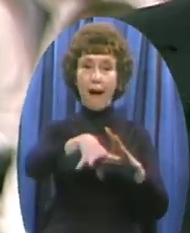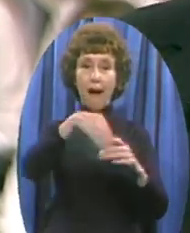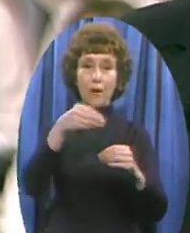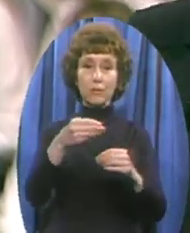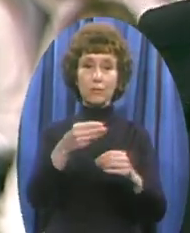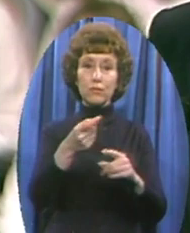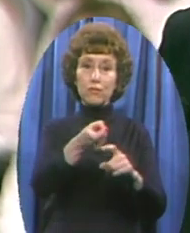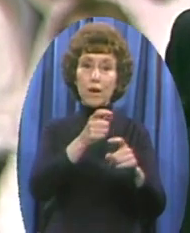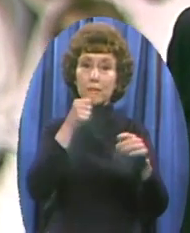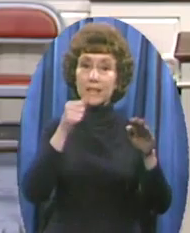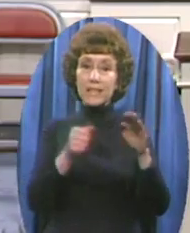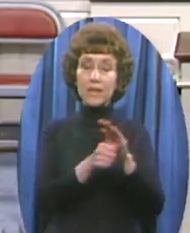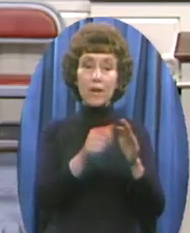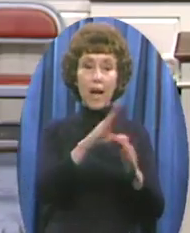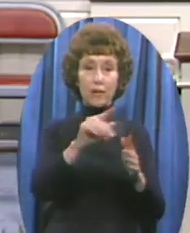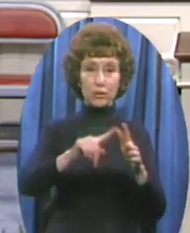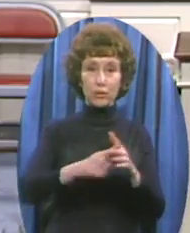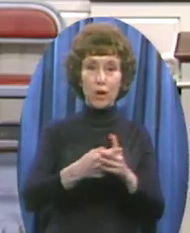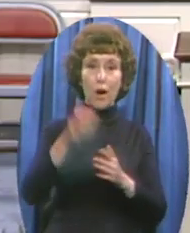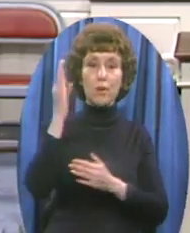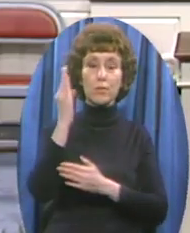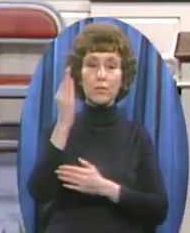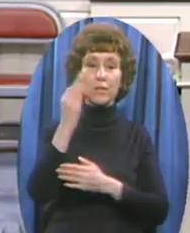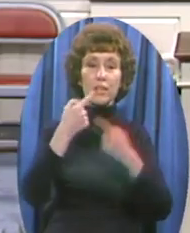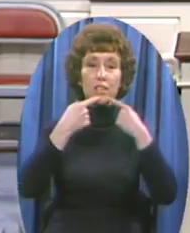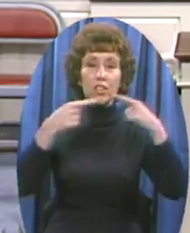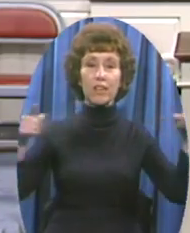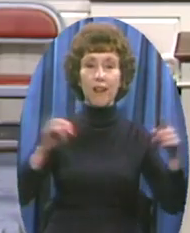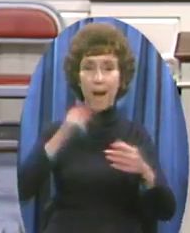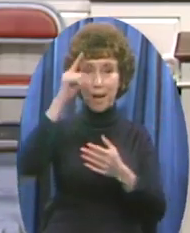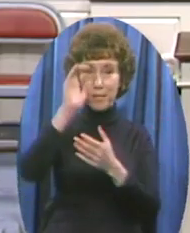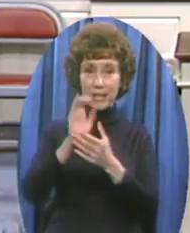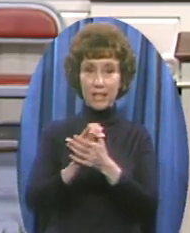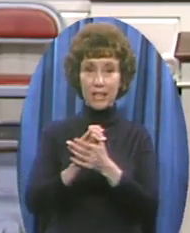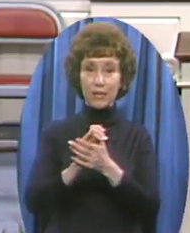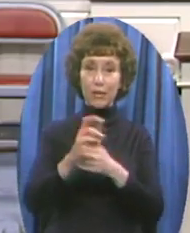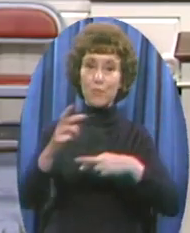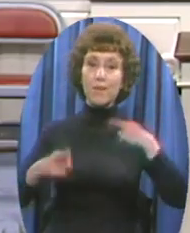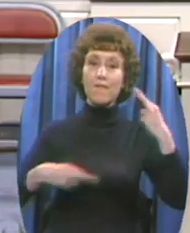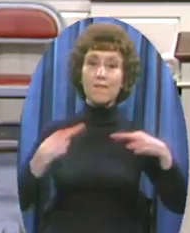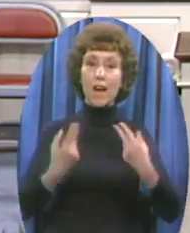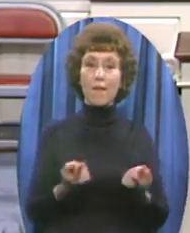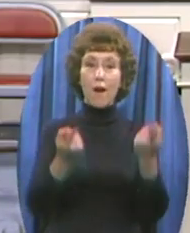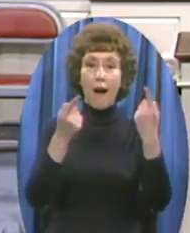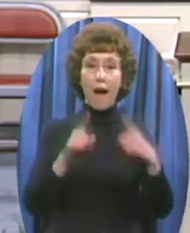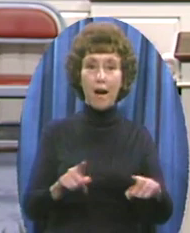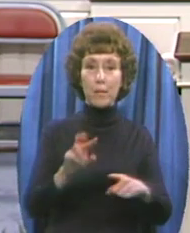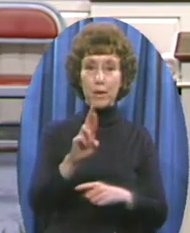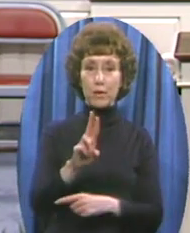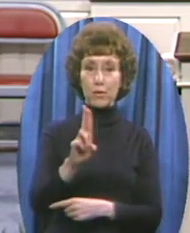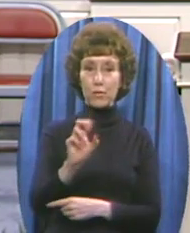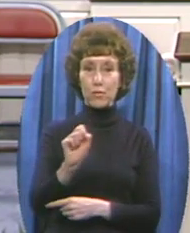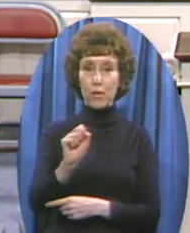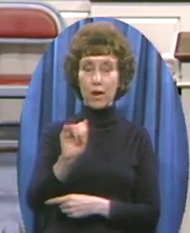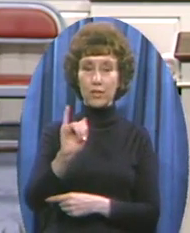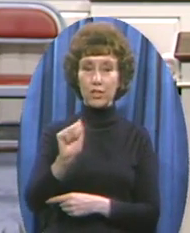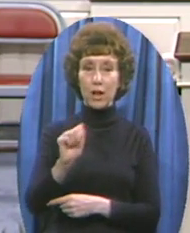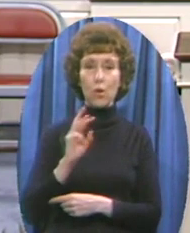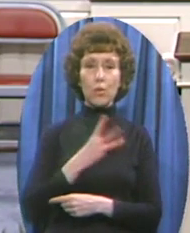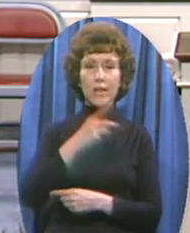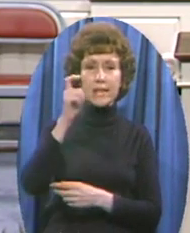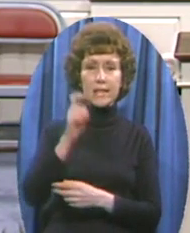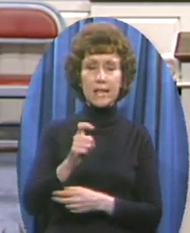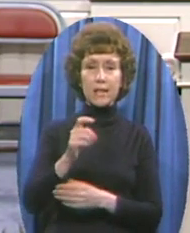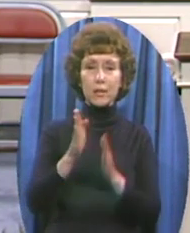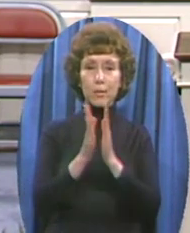sweeping revival. Because I believe there's a spiritual hunger in the communist world today. We need to pray for the salvation of the hundreds